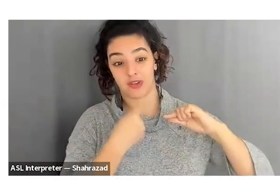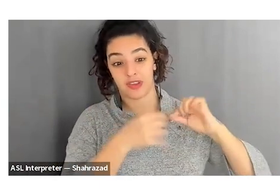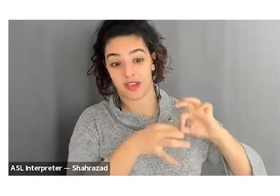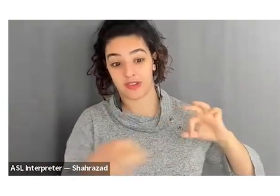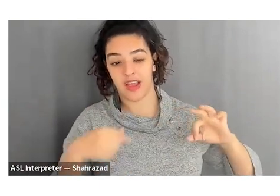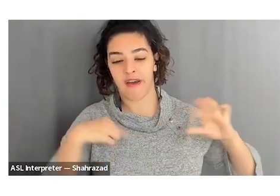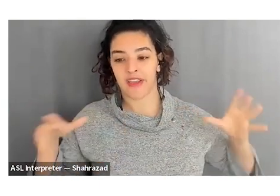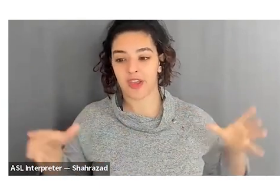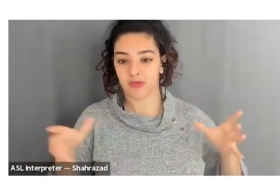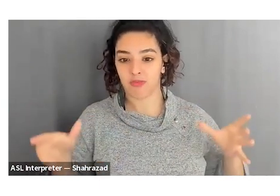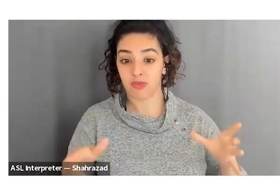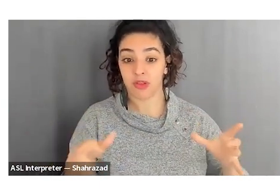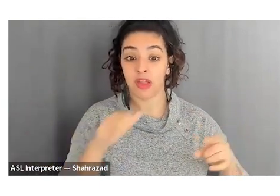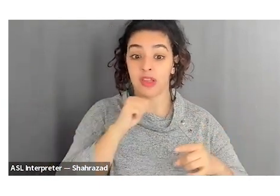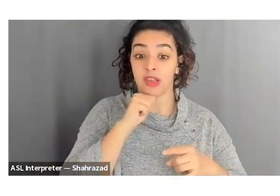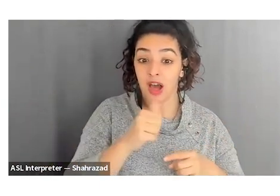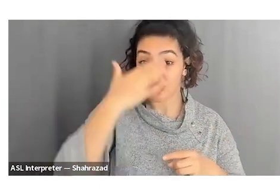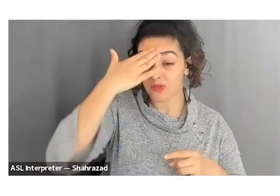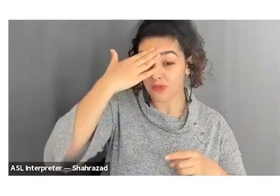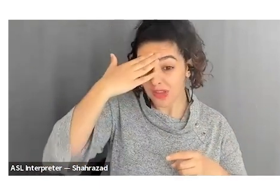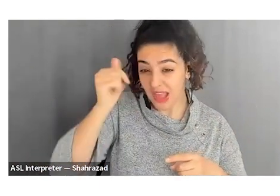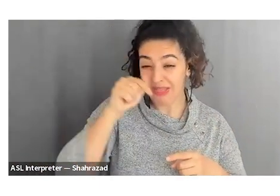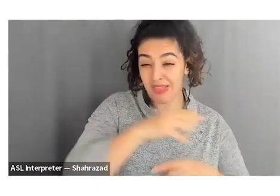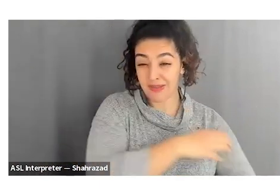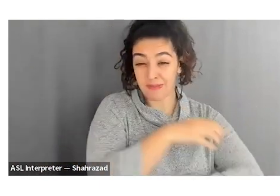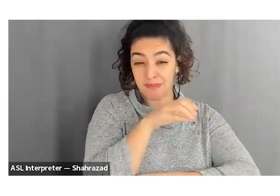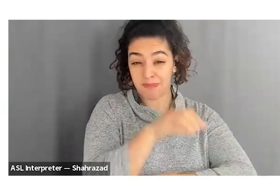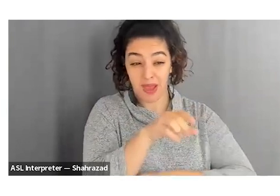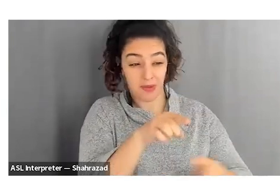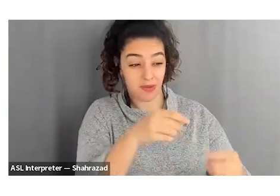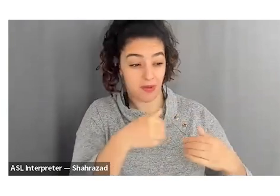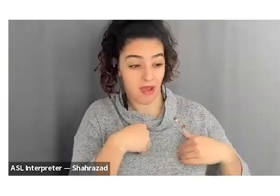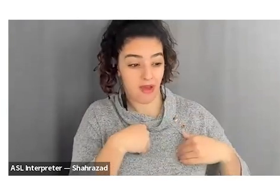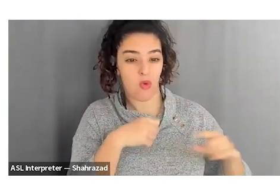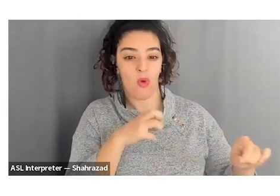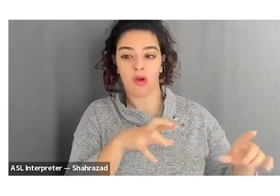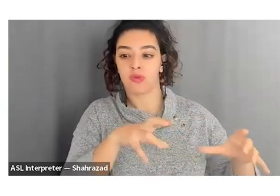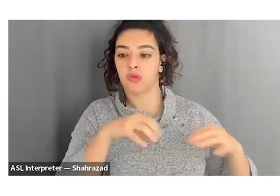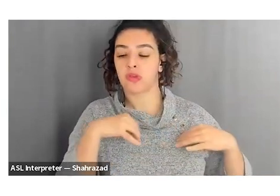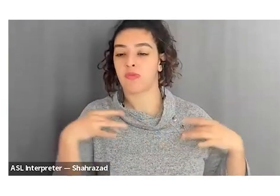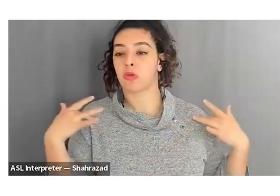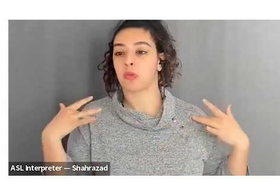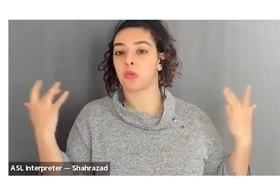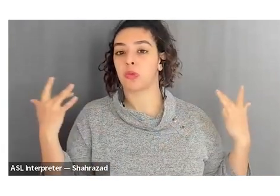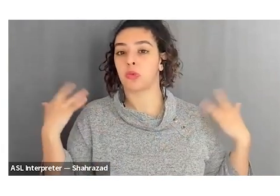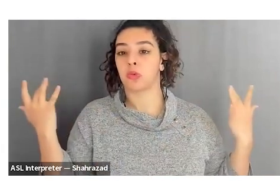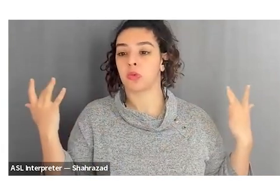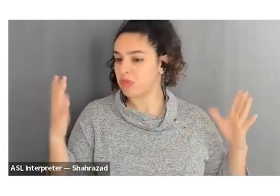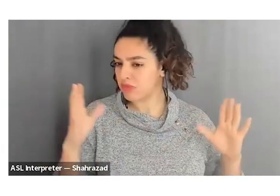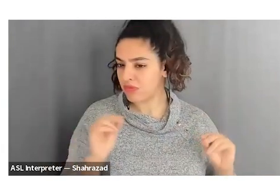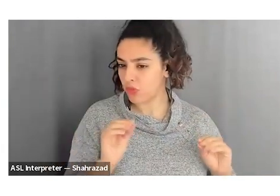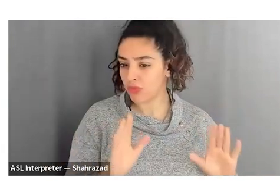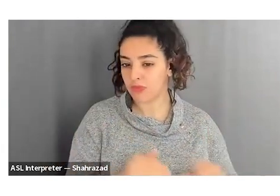encourage you not to forget this power you have or to take it lightly. And this is how I feel